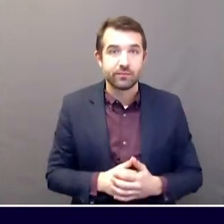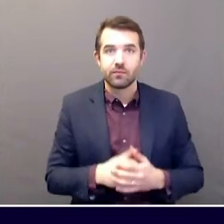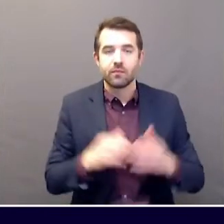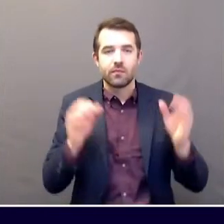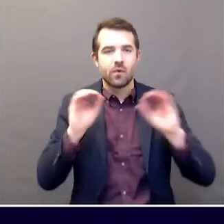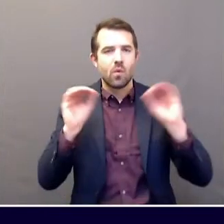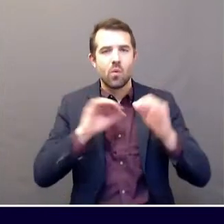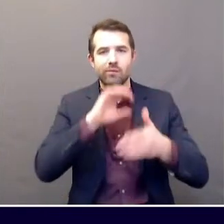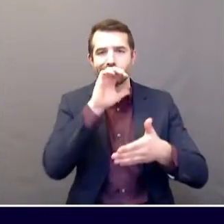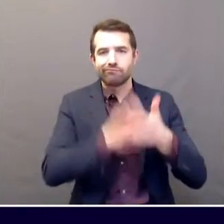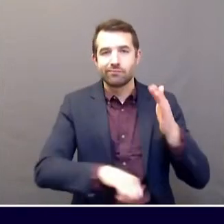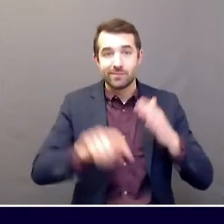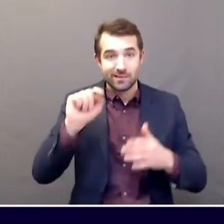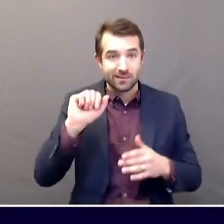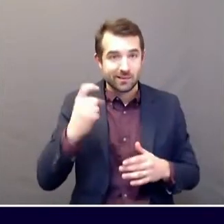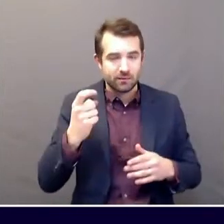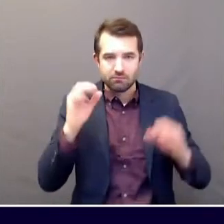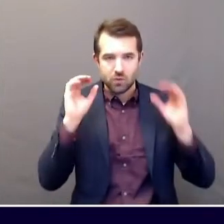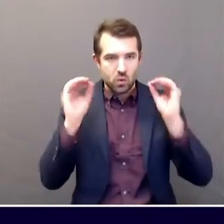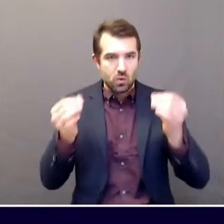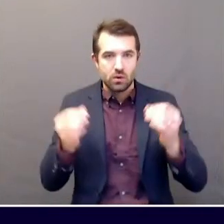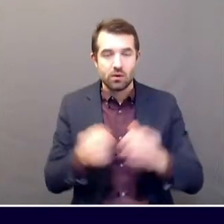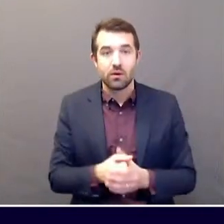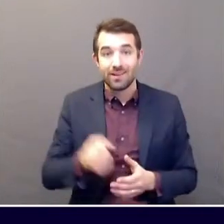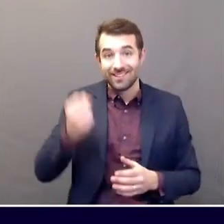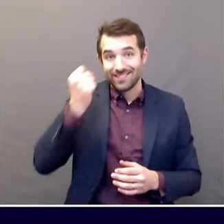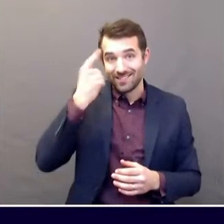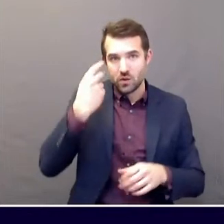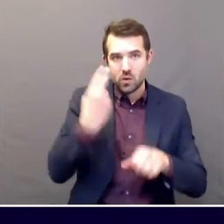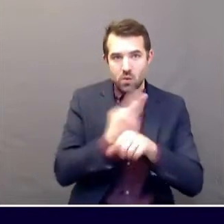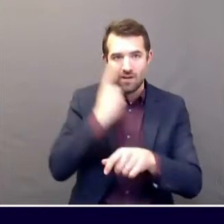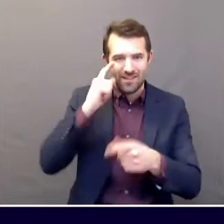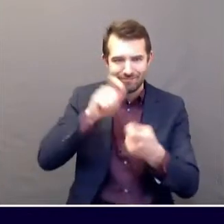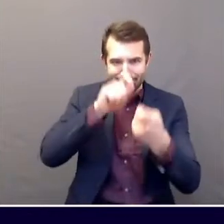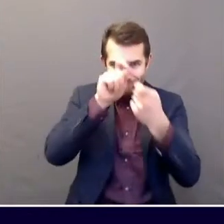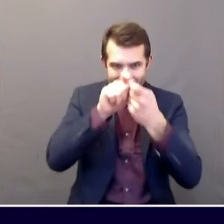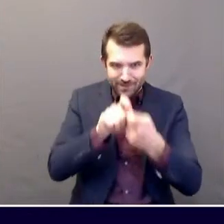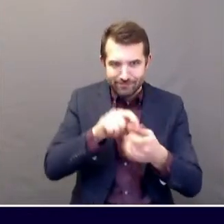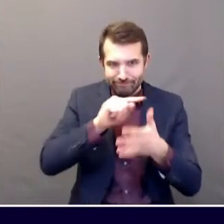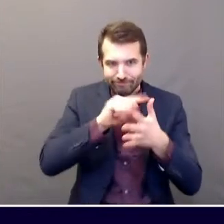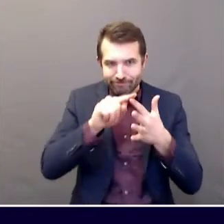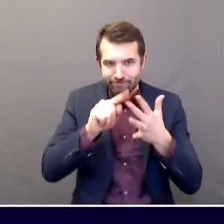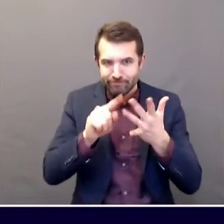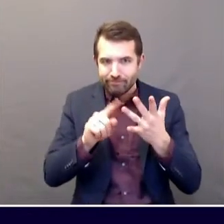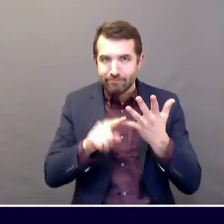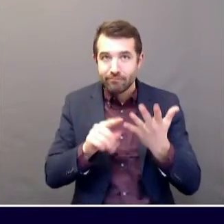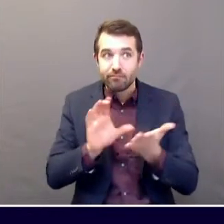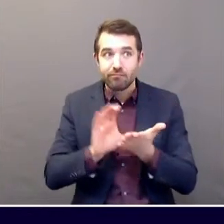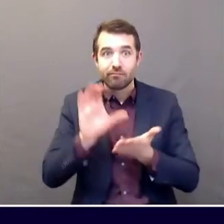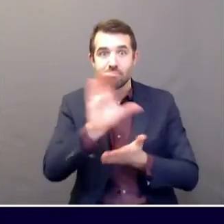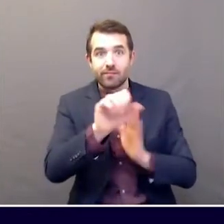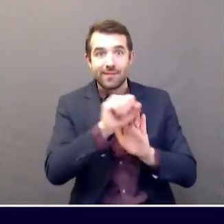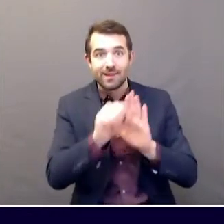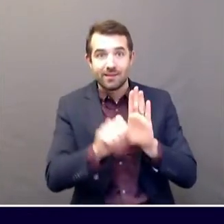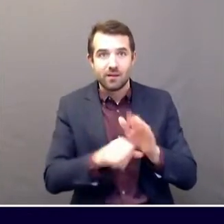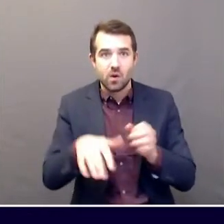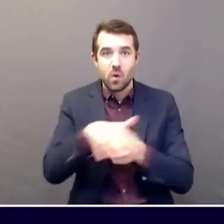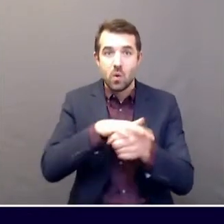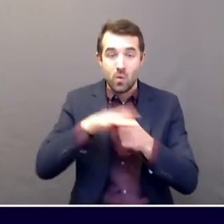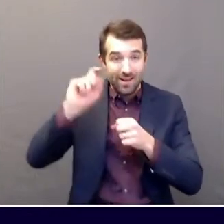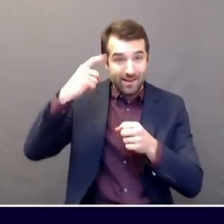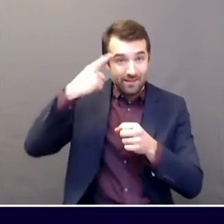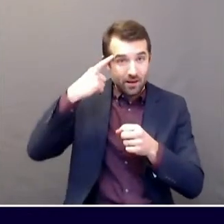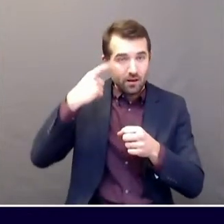for states and local governments for any sort. So I'm very sympathetic with small